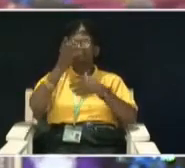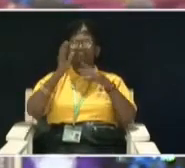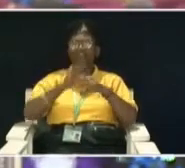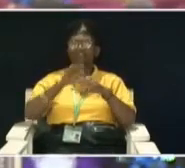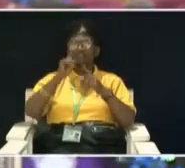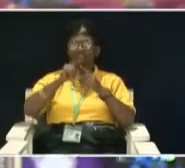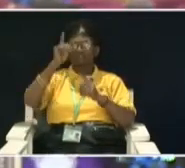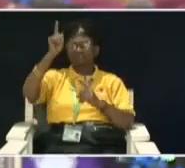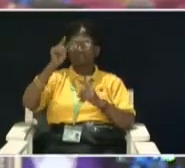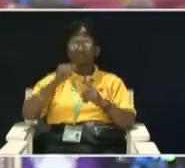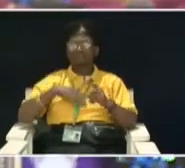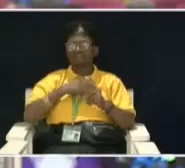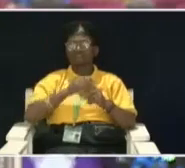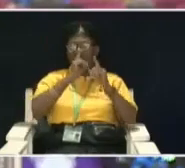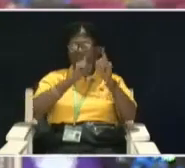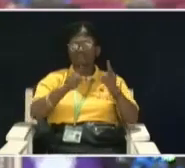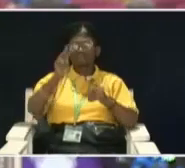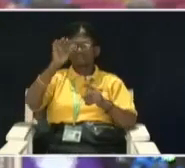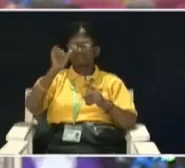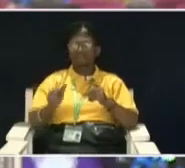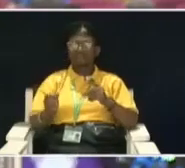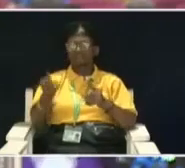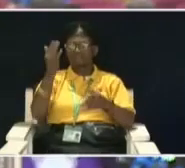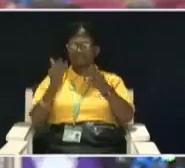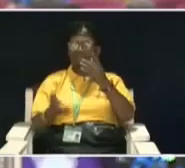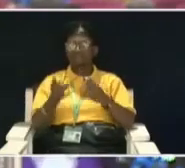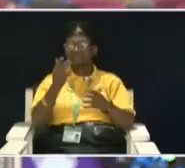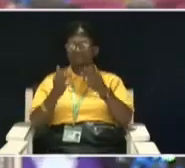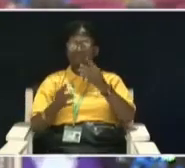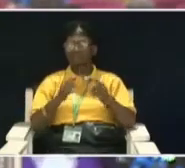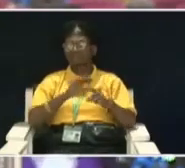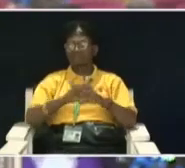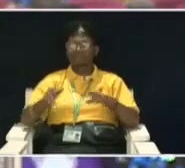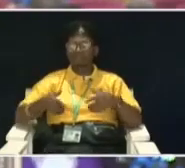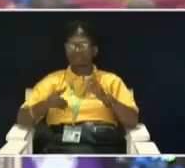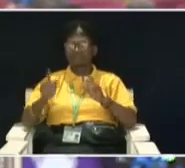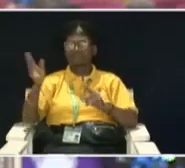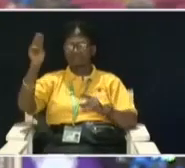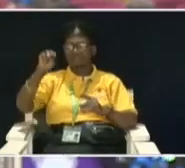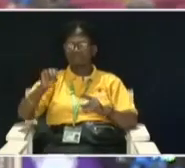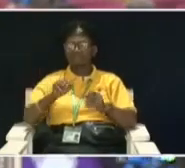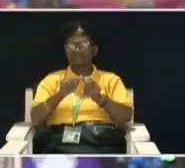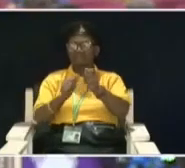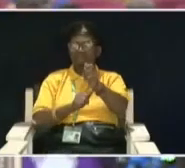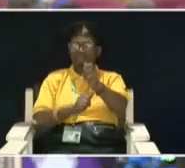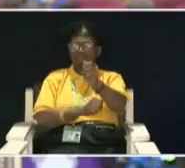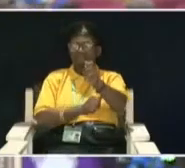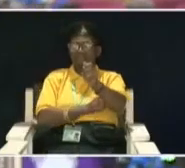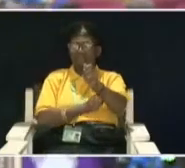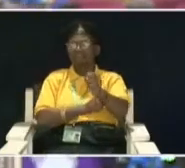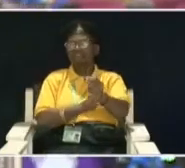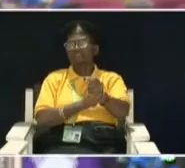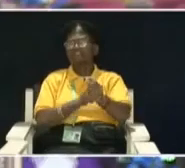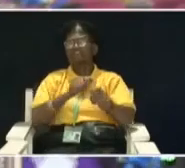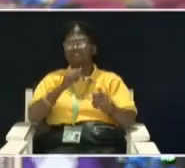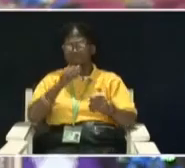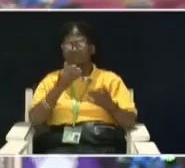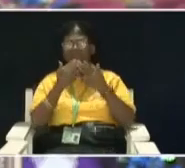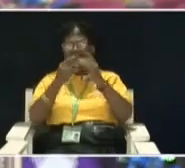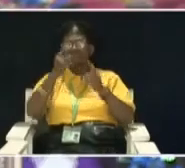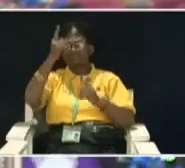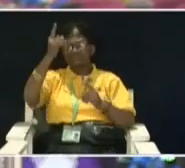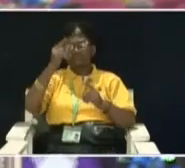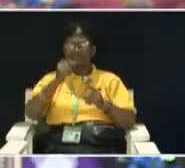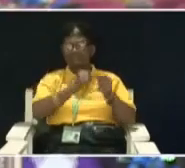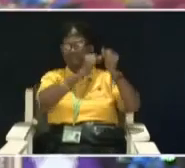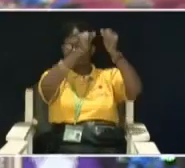them by fire. And don't let them ever go back into the world. Thank you,